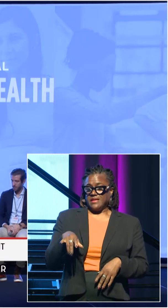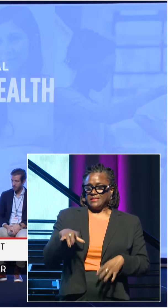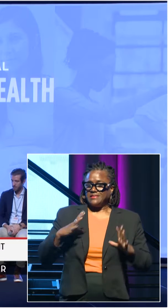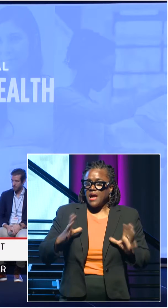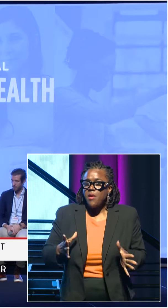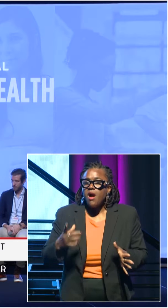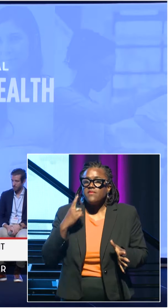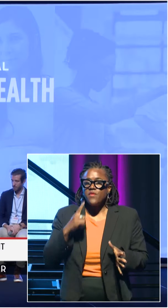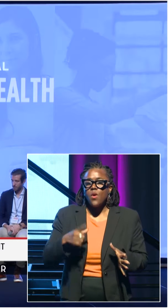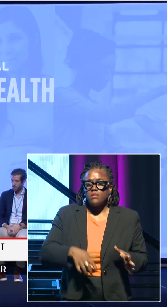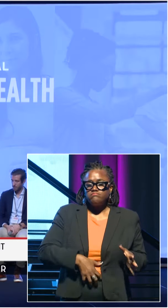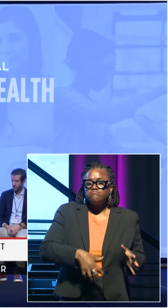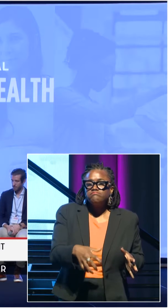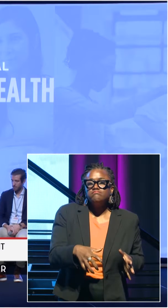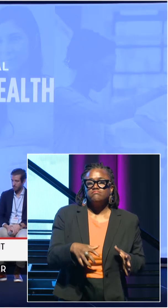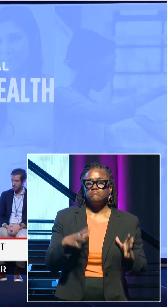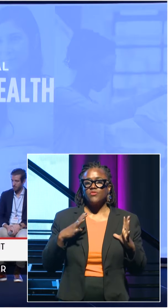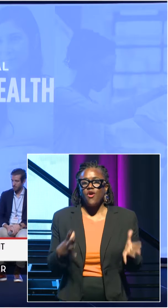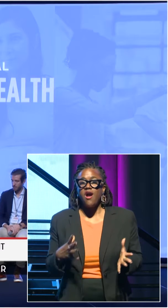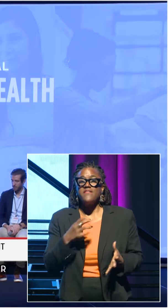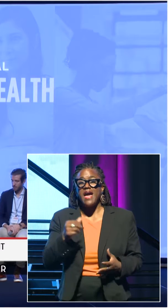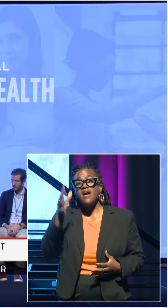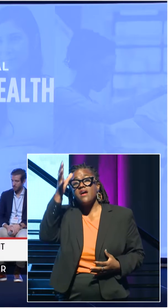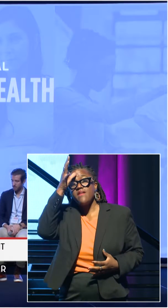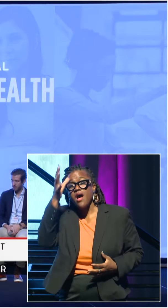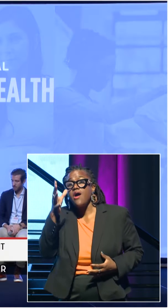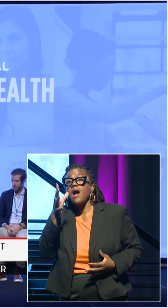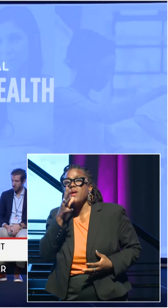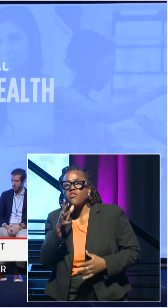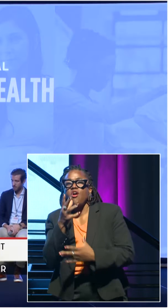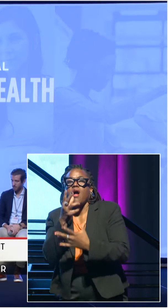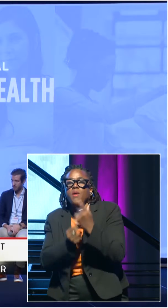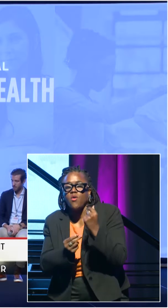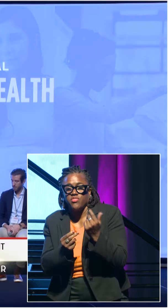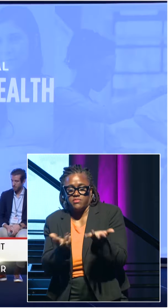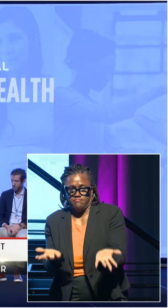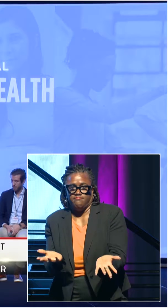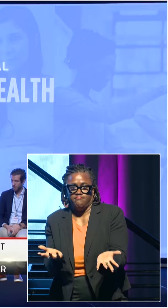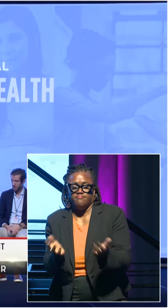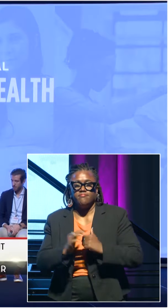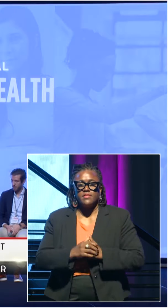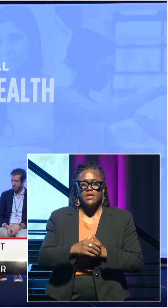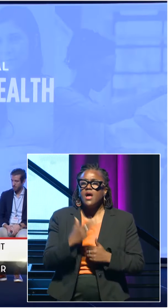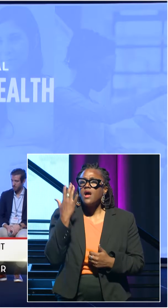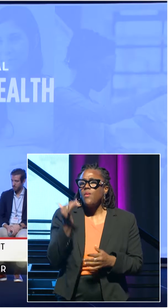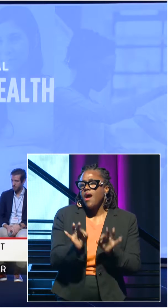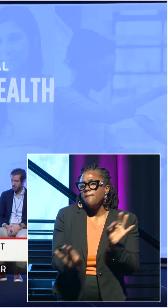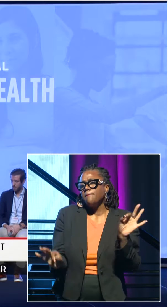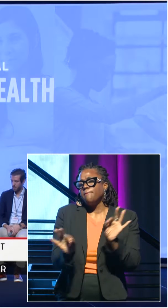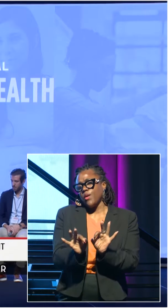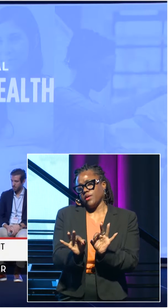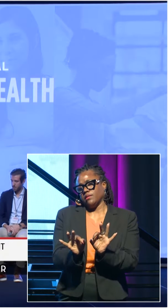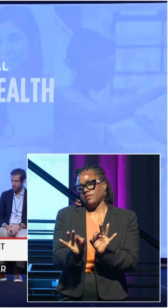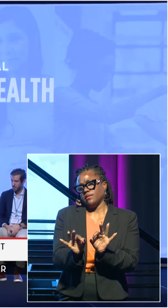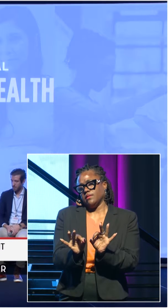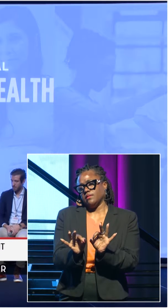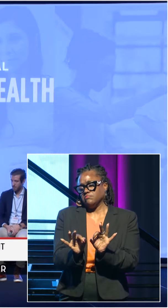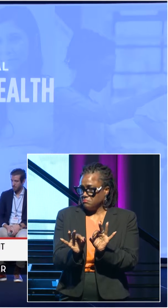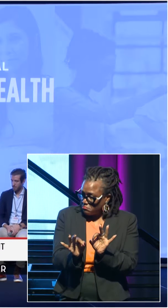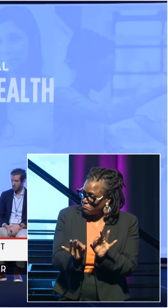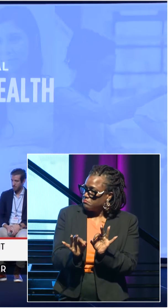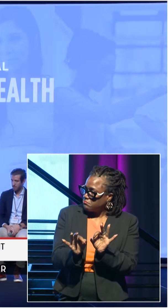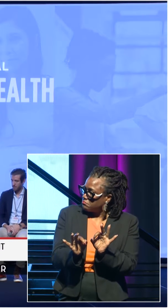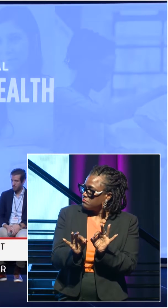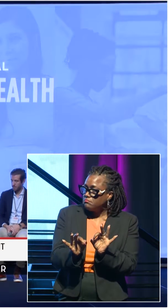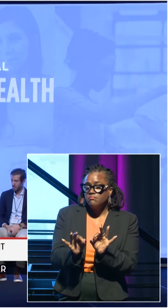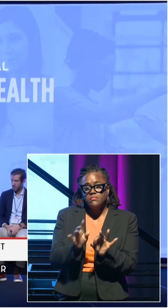for maternity leave and paternity leave. Now, the reason why this is important is